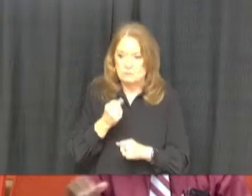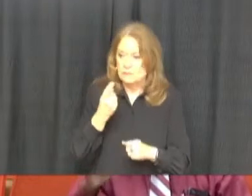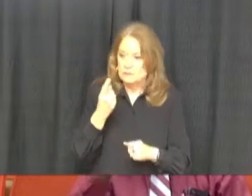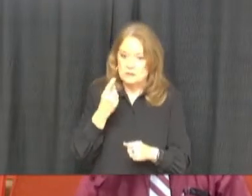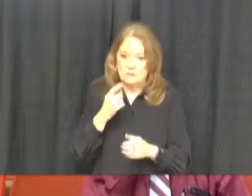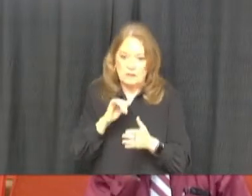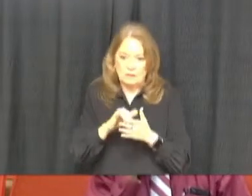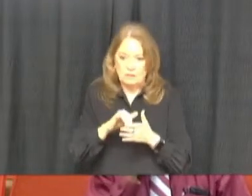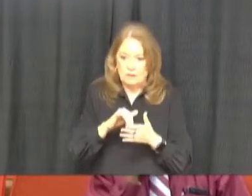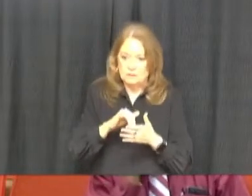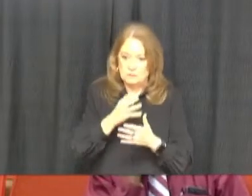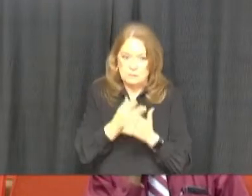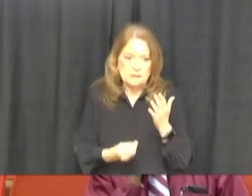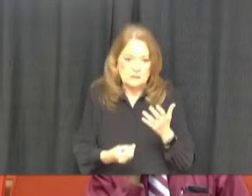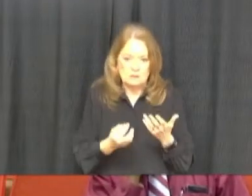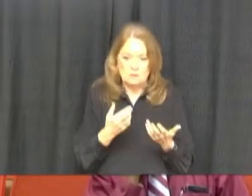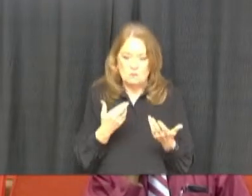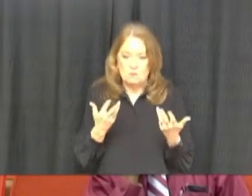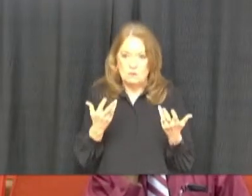that's become missing or a victim.